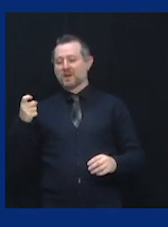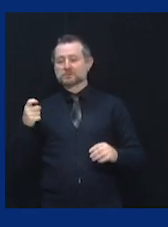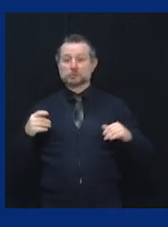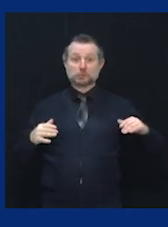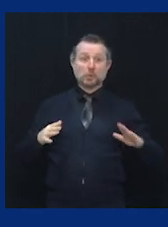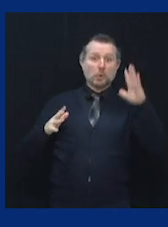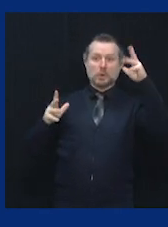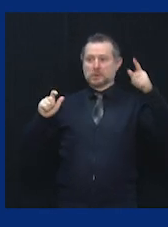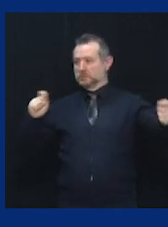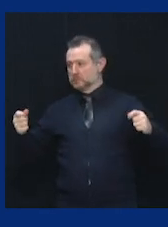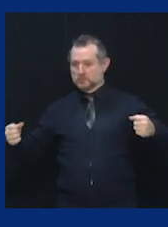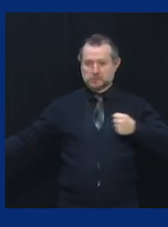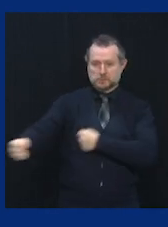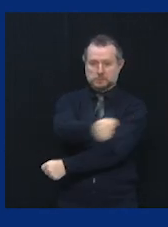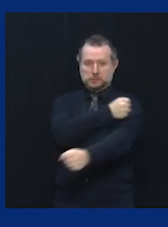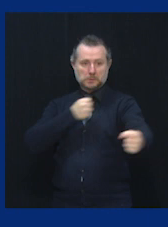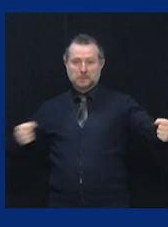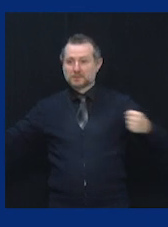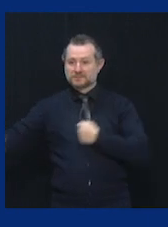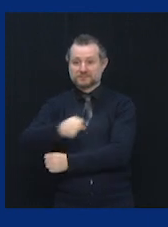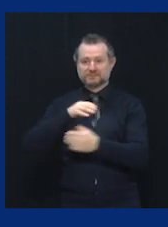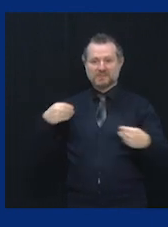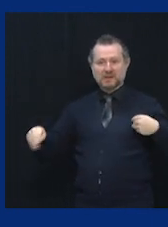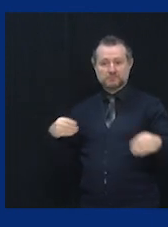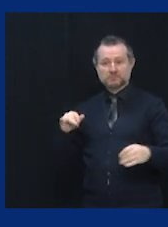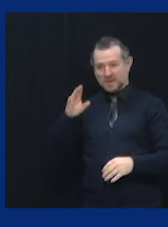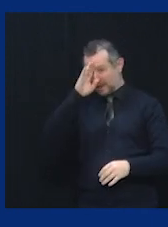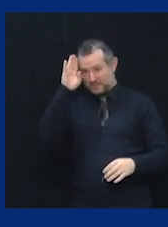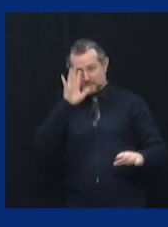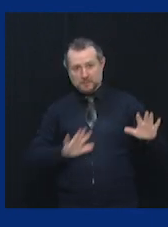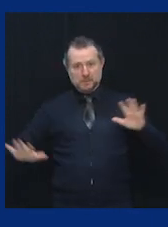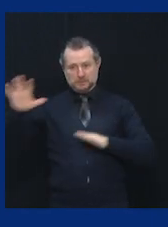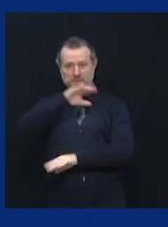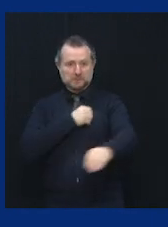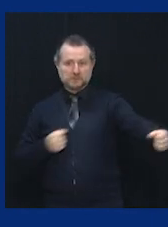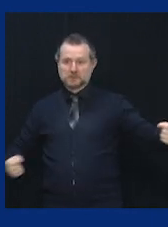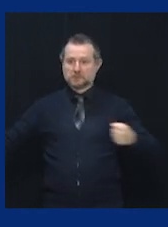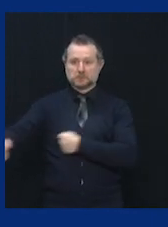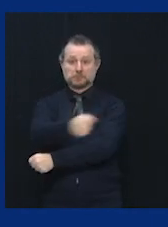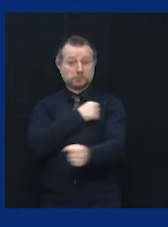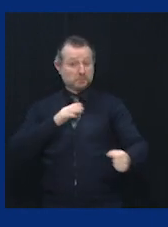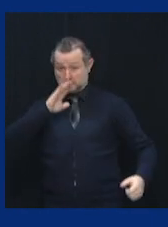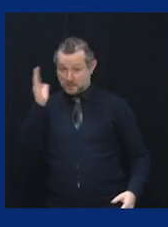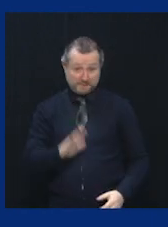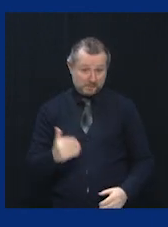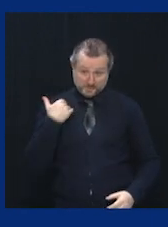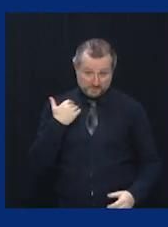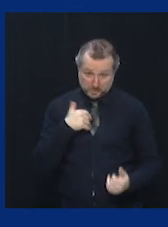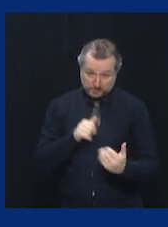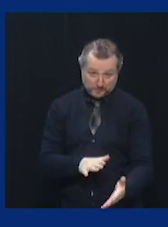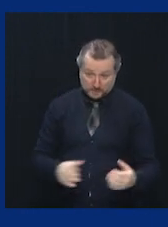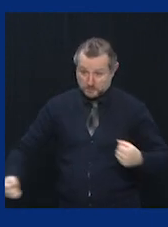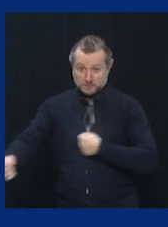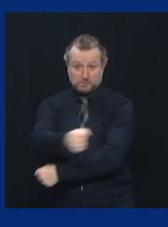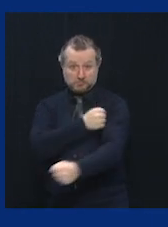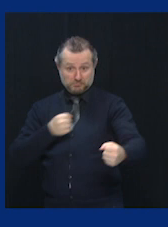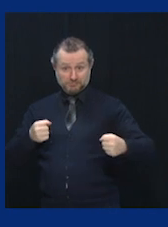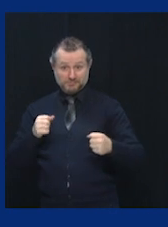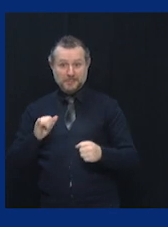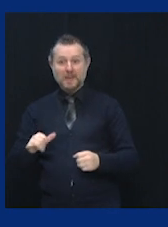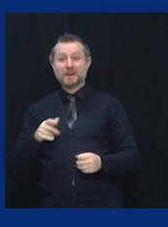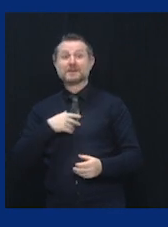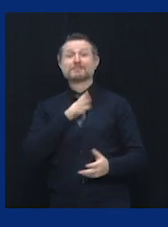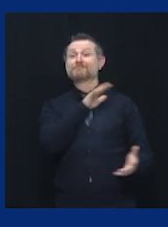statewide on how to handle a surge capacity, never done before. PPE stockpiles. You can't run